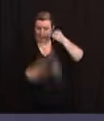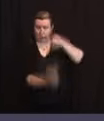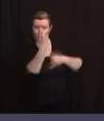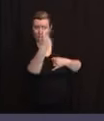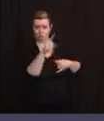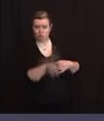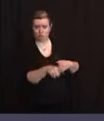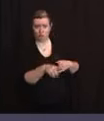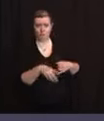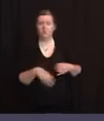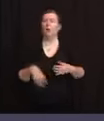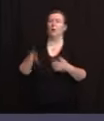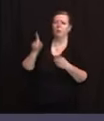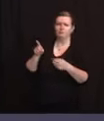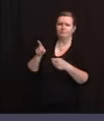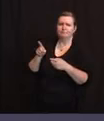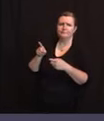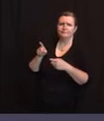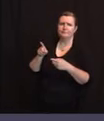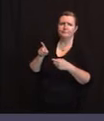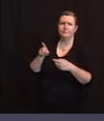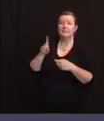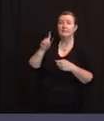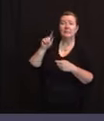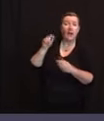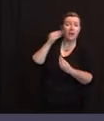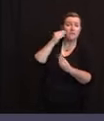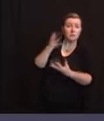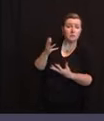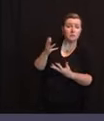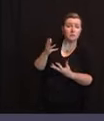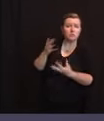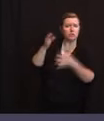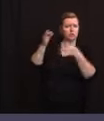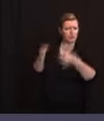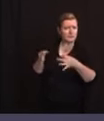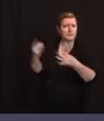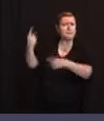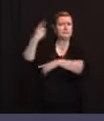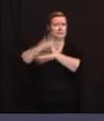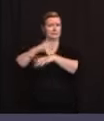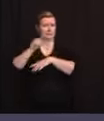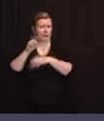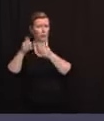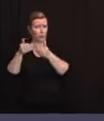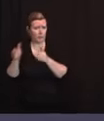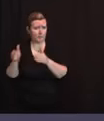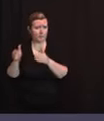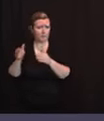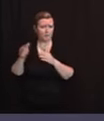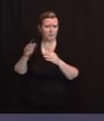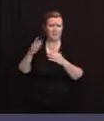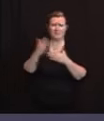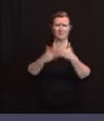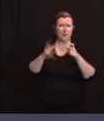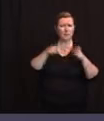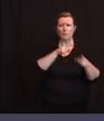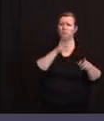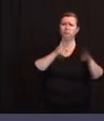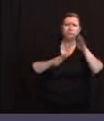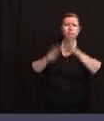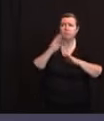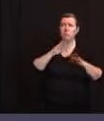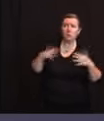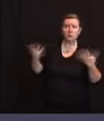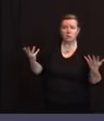along that data determines dates in determining when we can reopen next. But some folks have been frustrated; they haven't seen any